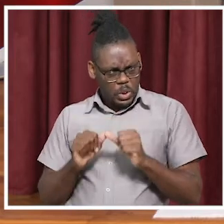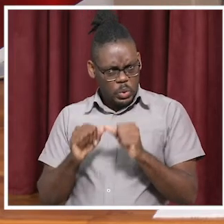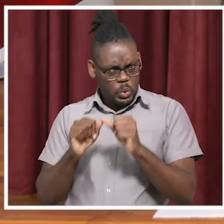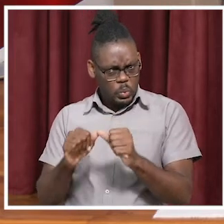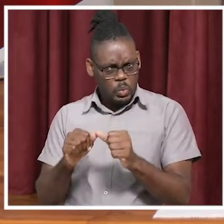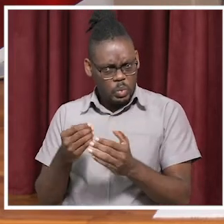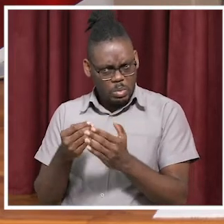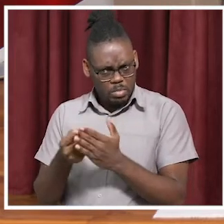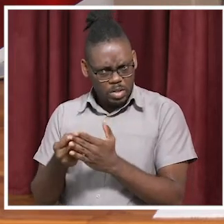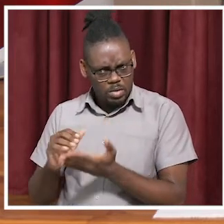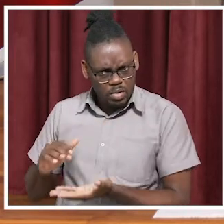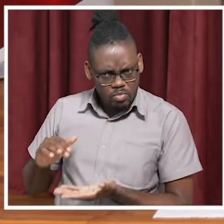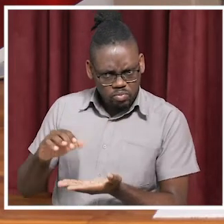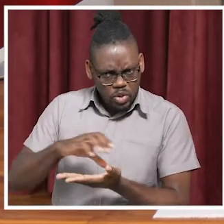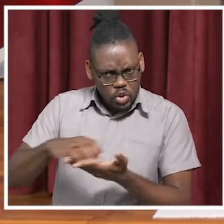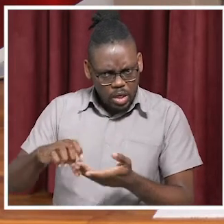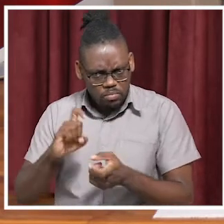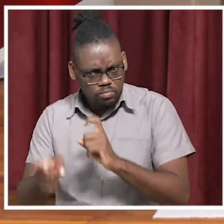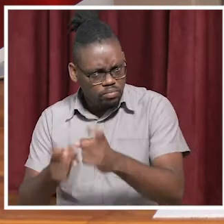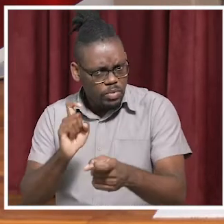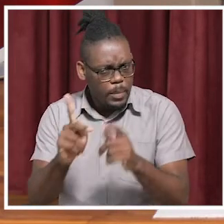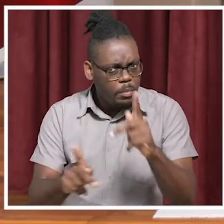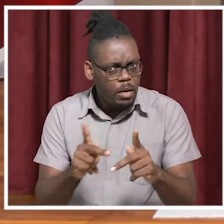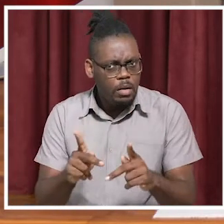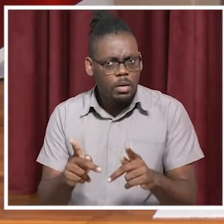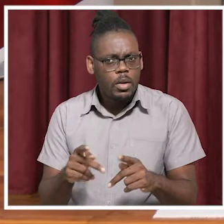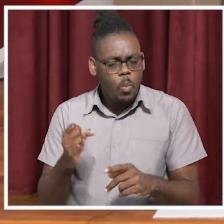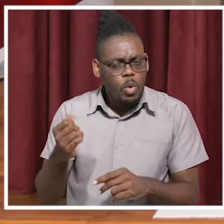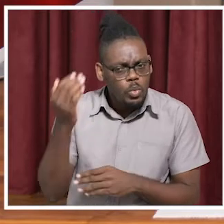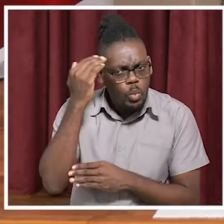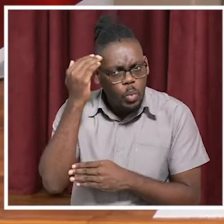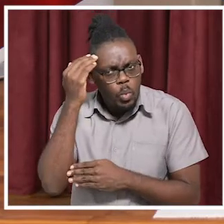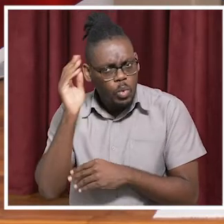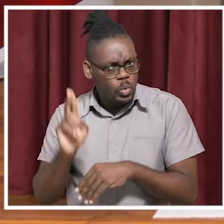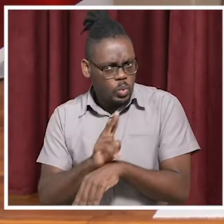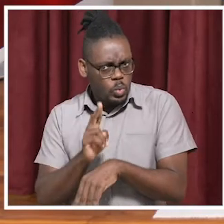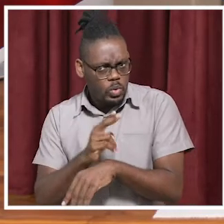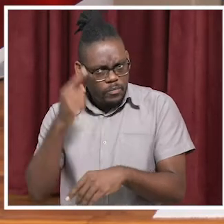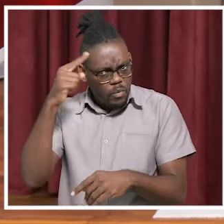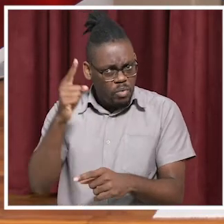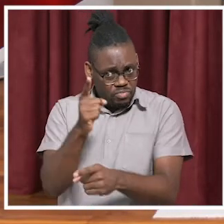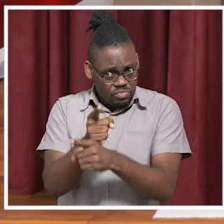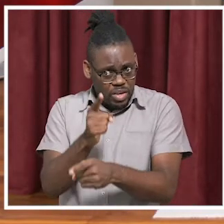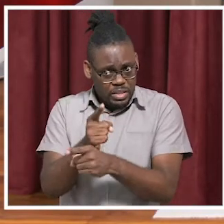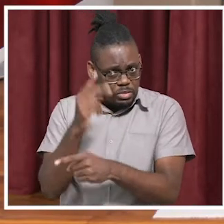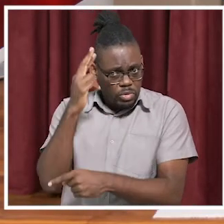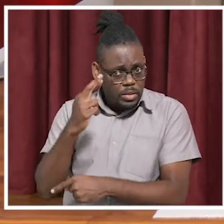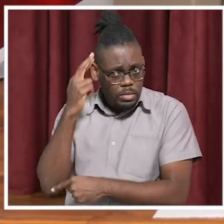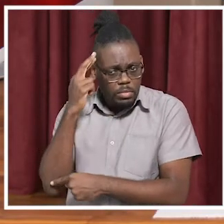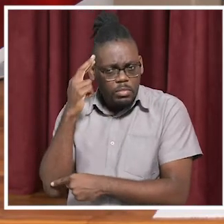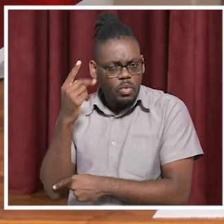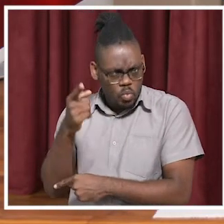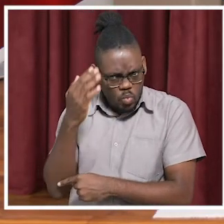using it for the intended purpose, but that you are still in need. Yes. You've echoed those sentiments for sure. Of course. The senior